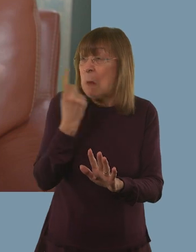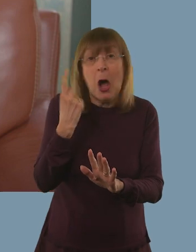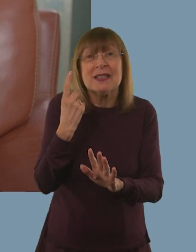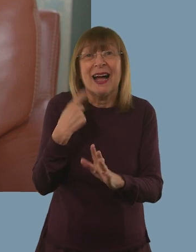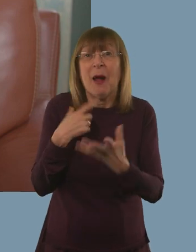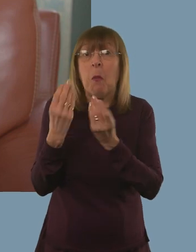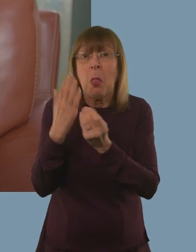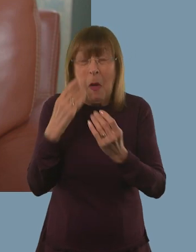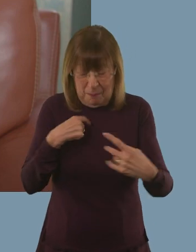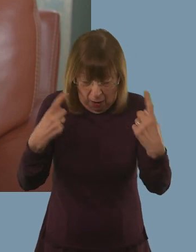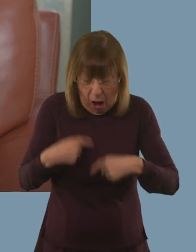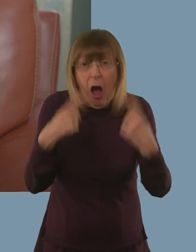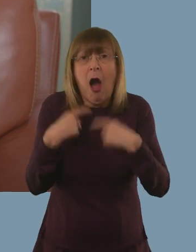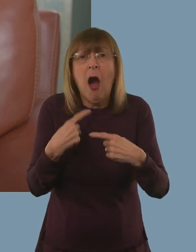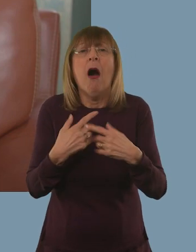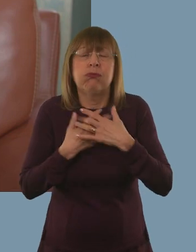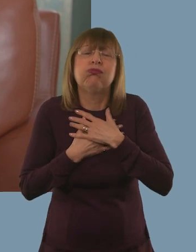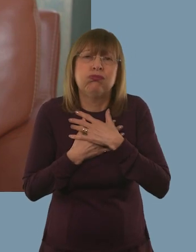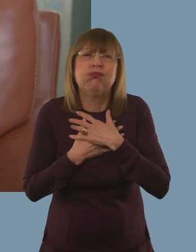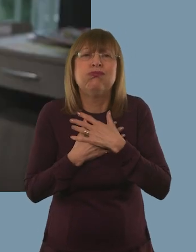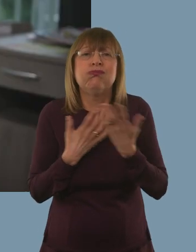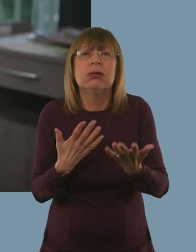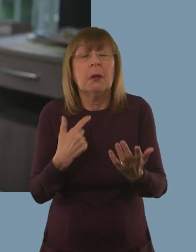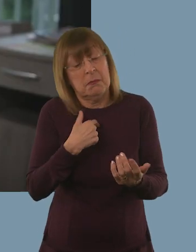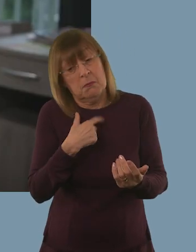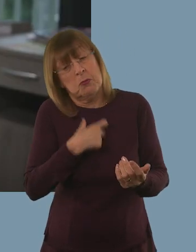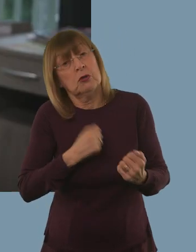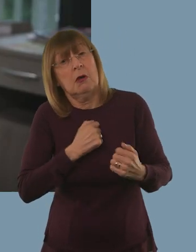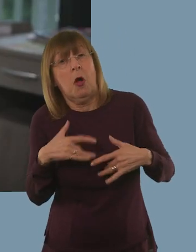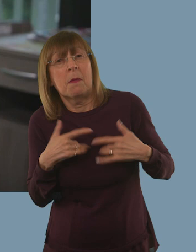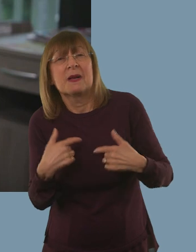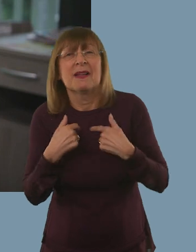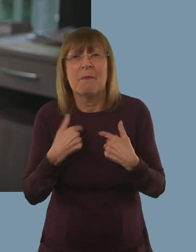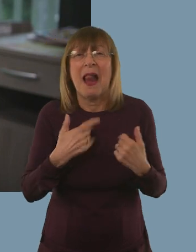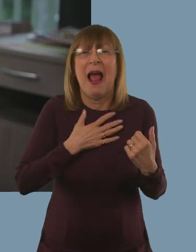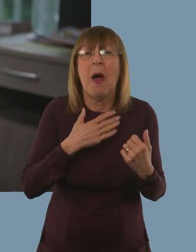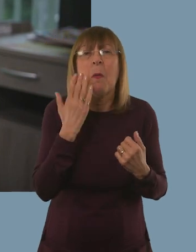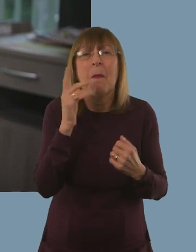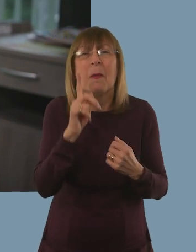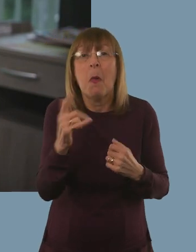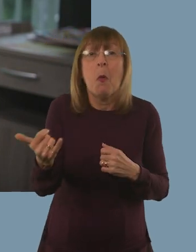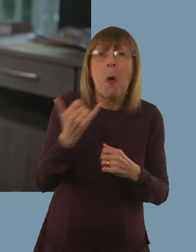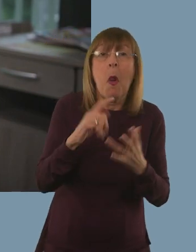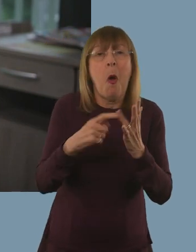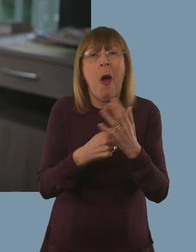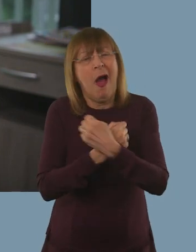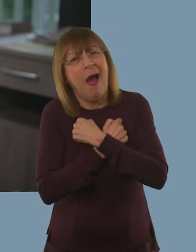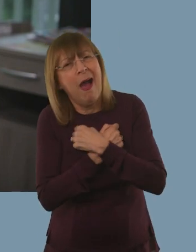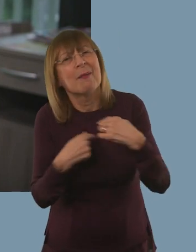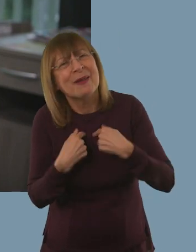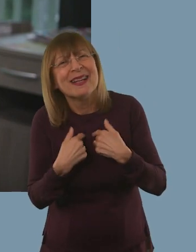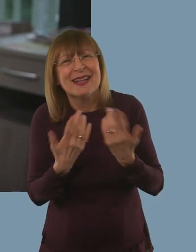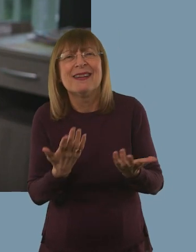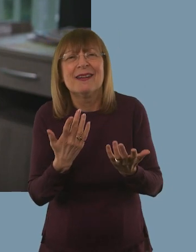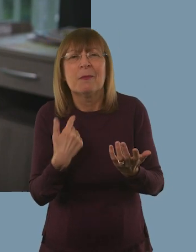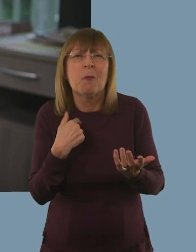just literally having a shoulder to cry on is a huge deal. In my personal opinion, I like it with people that actually just come, they'll